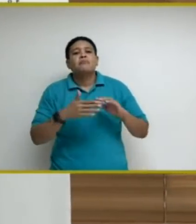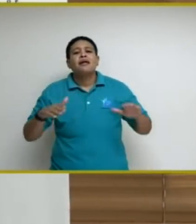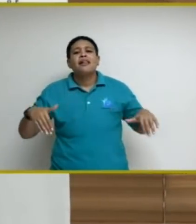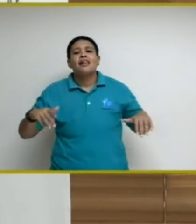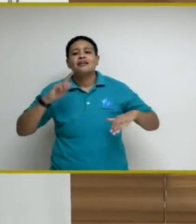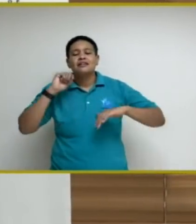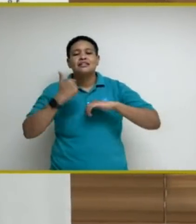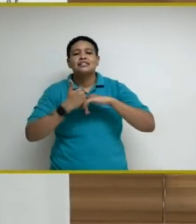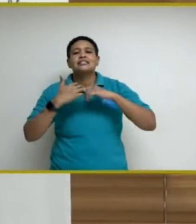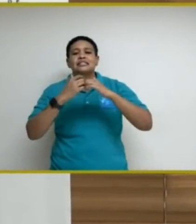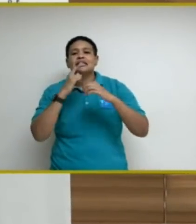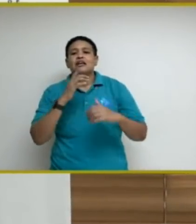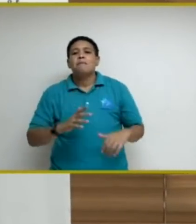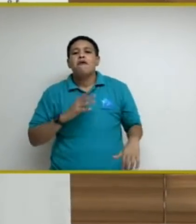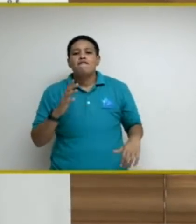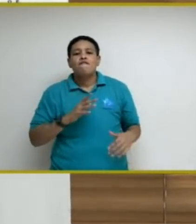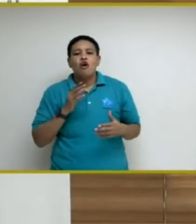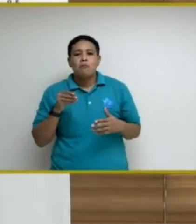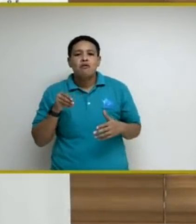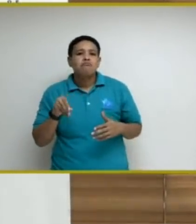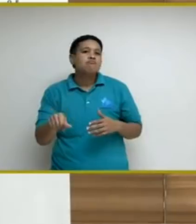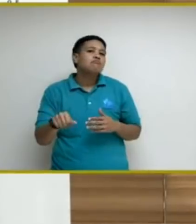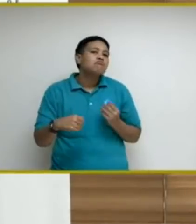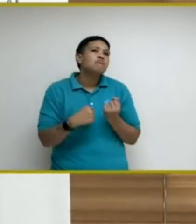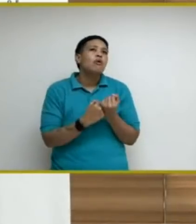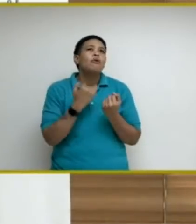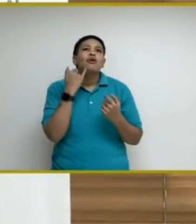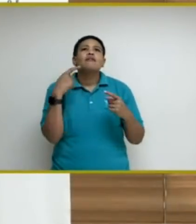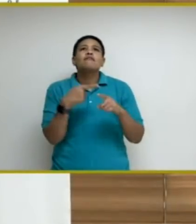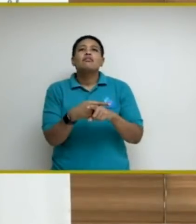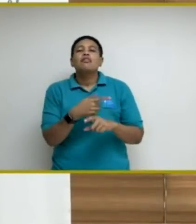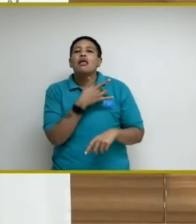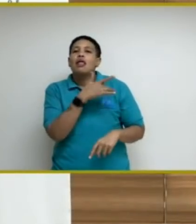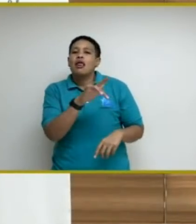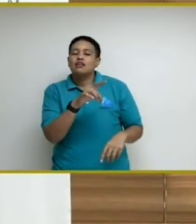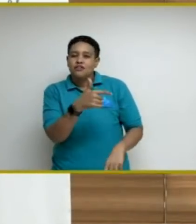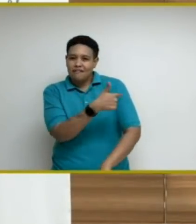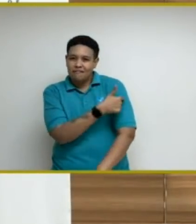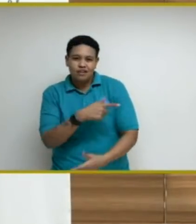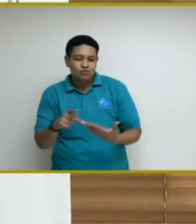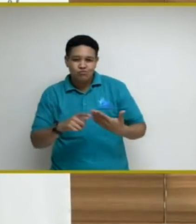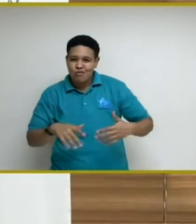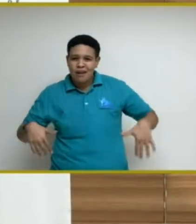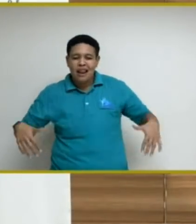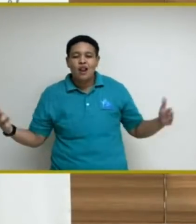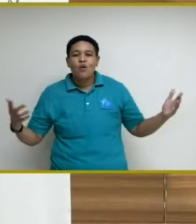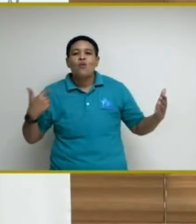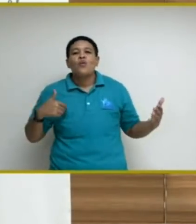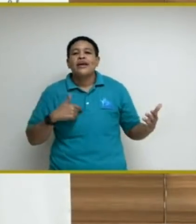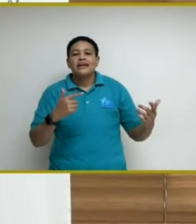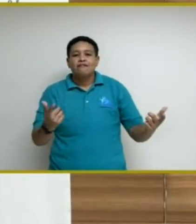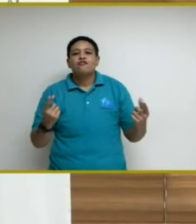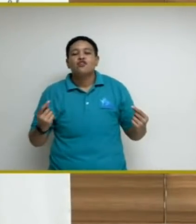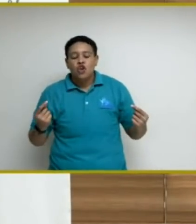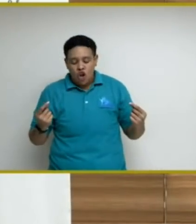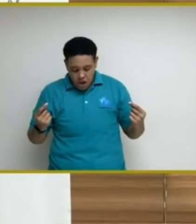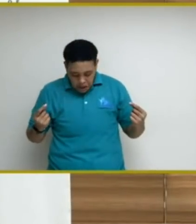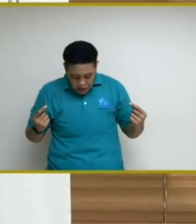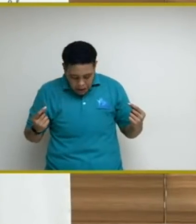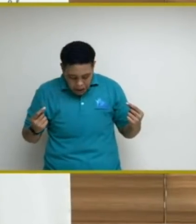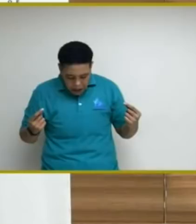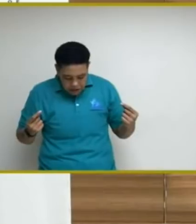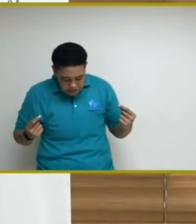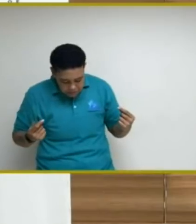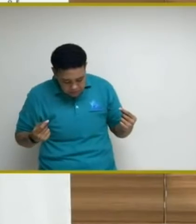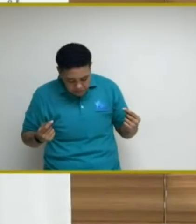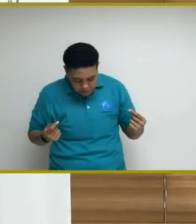set up a formal compensation mechanism for the vaccination program. What we have done in